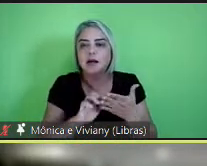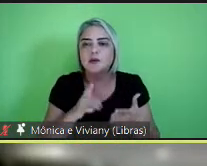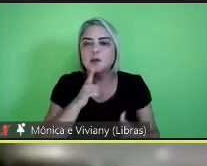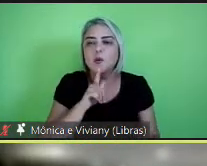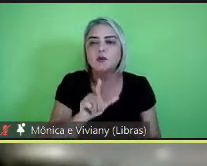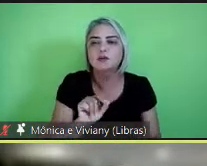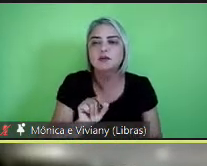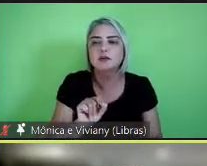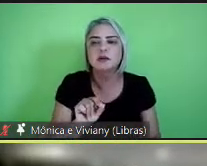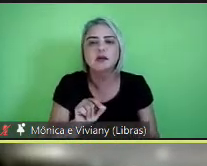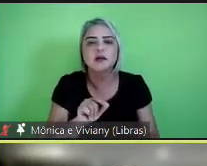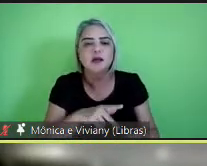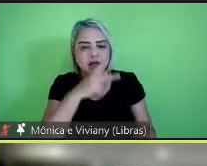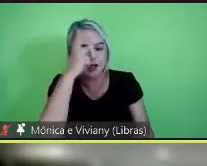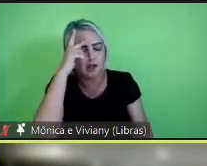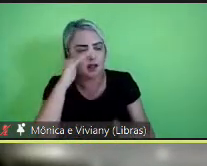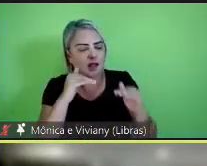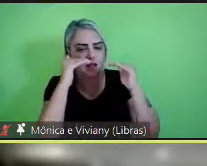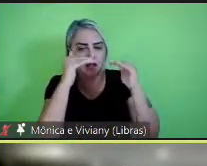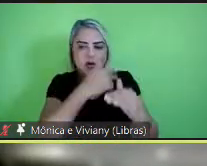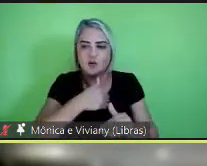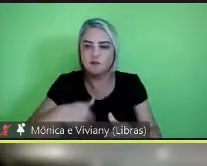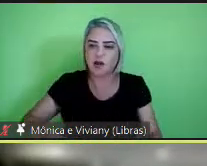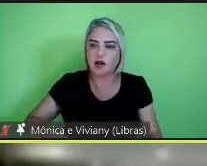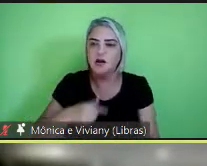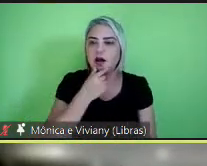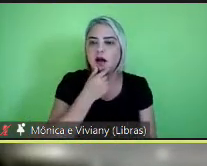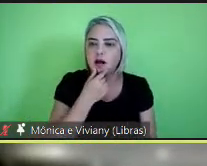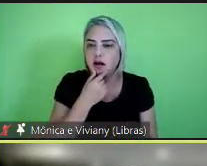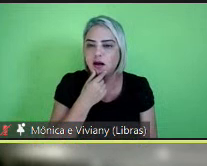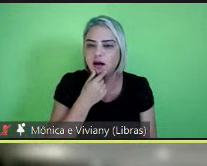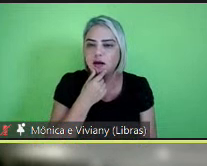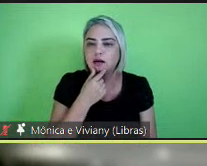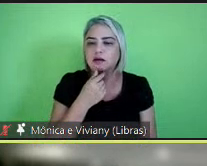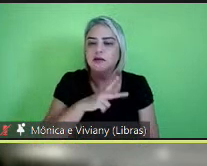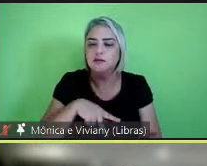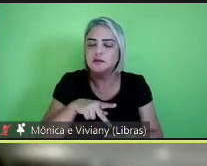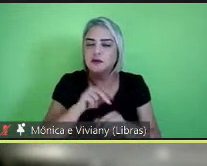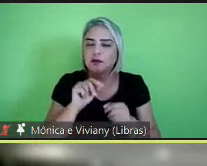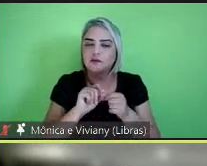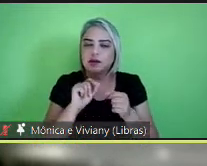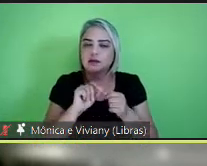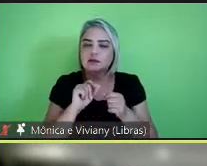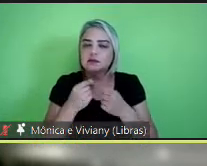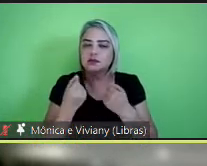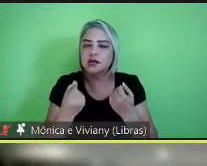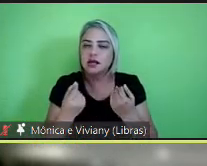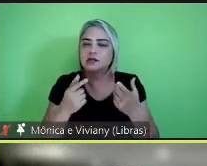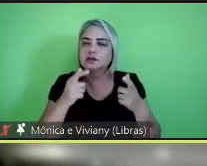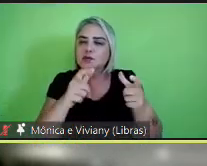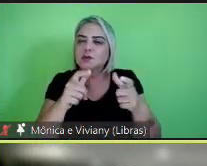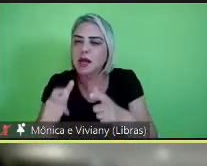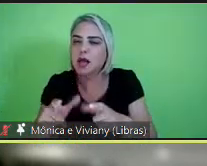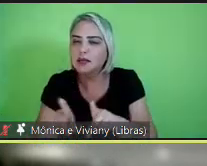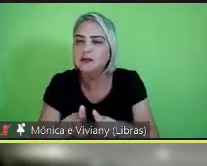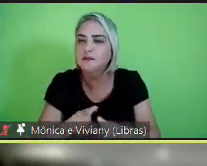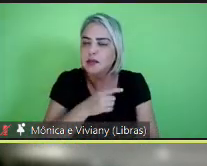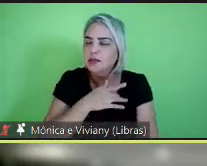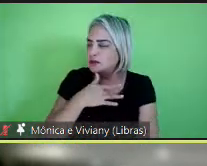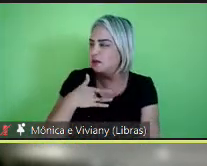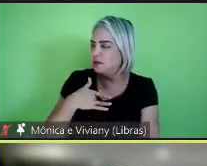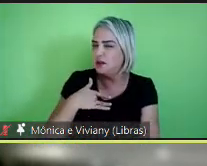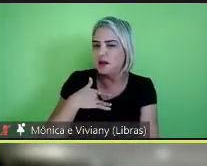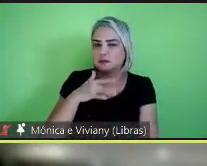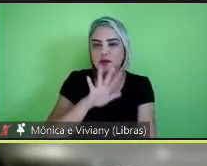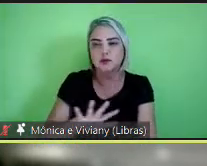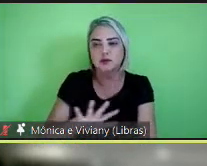in this country, in England, to make their places healthier. And so at a national level, we can put things in place that